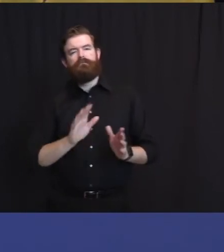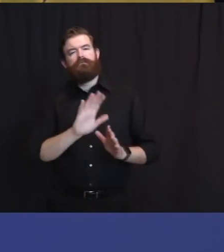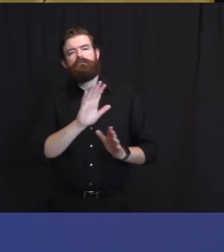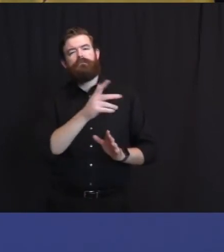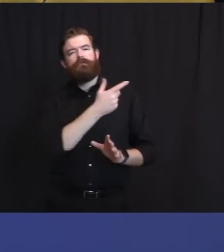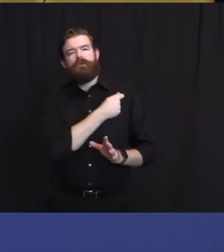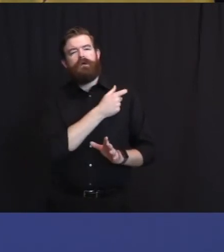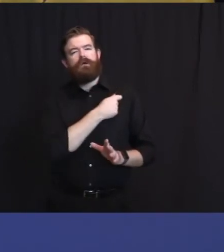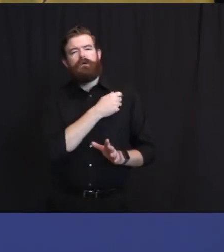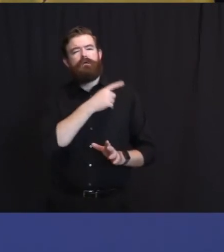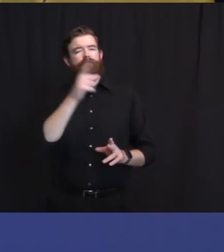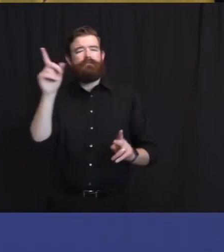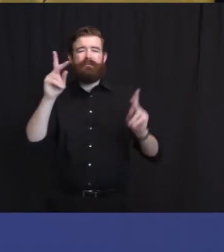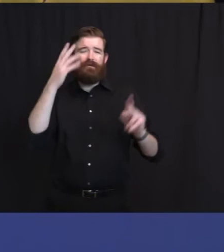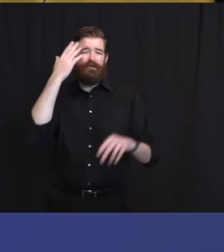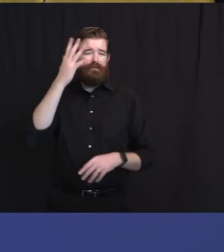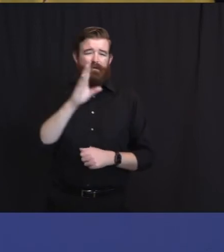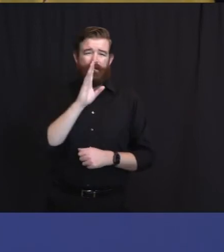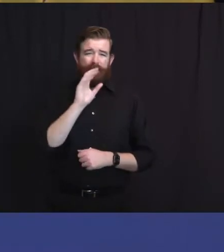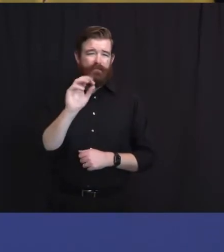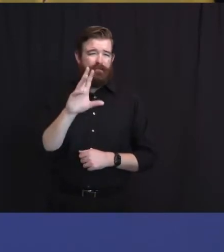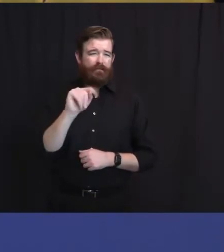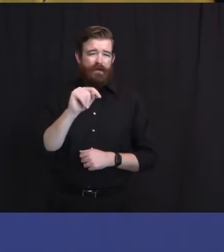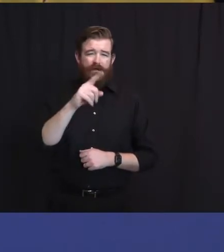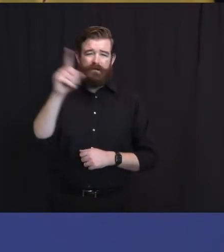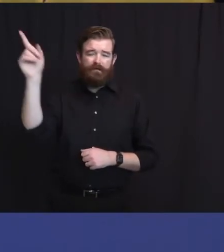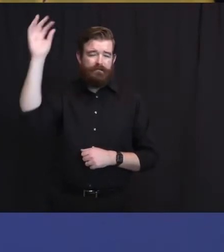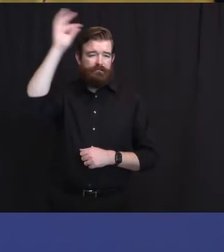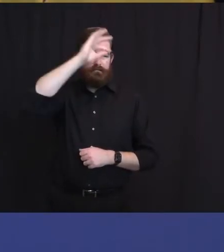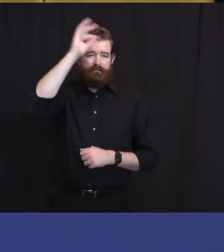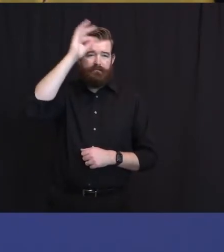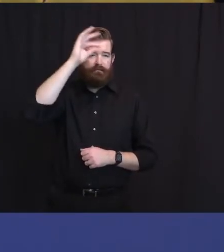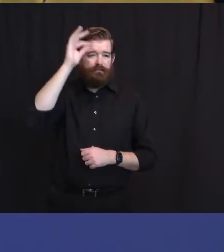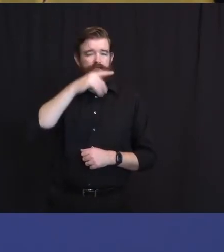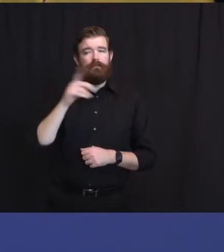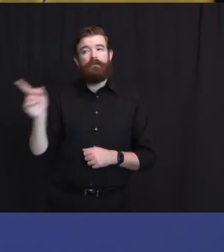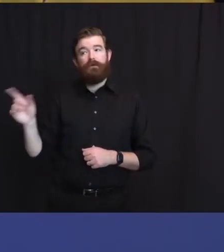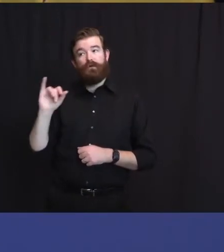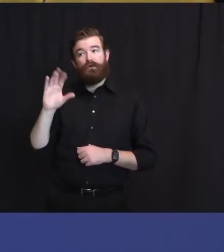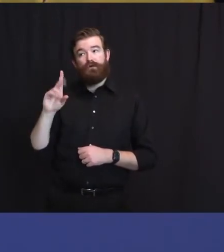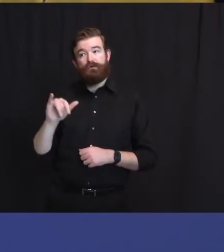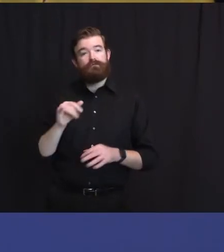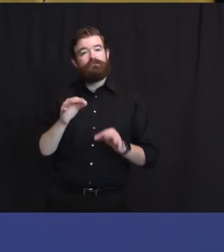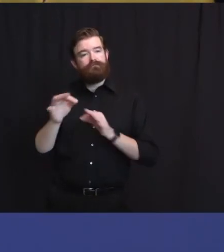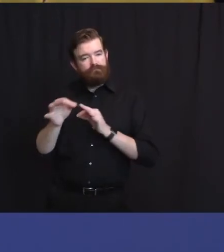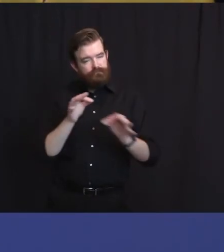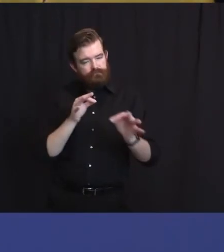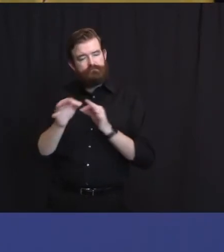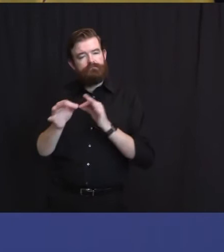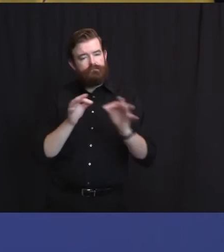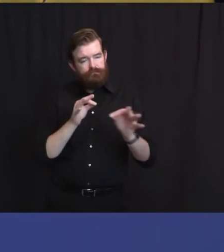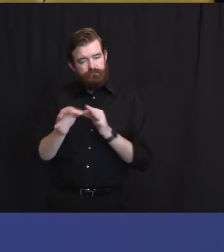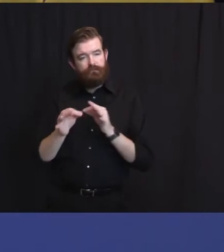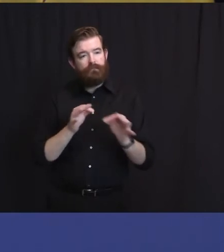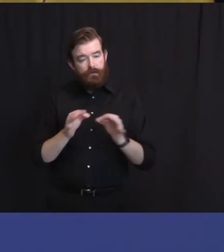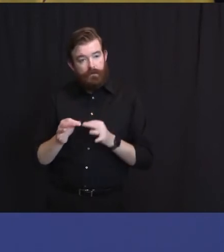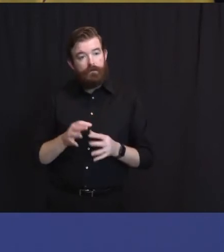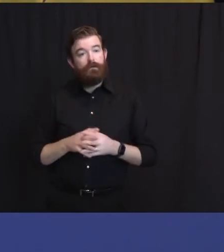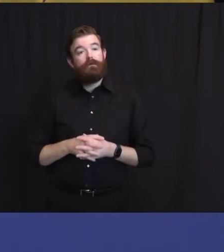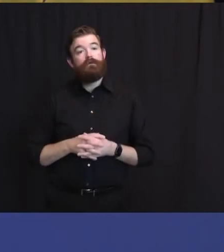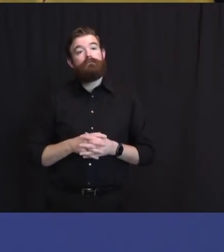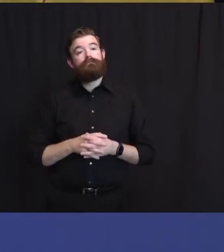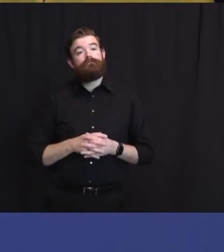talking about from the cheap seats. I think Judy went through this in great detail. And again, we need, this is not going to be a straight